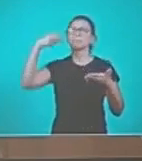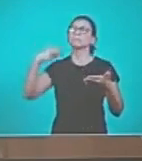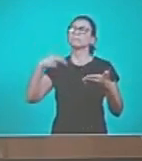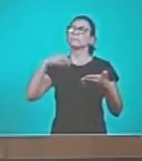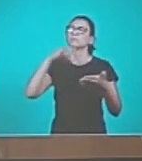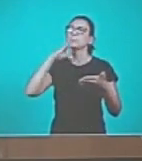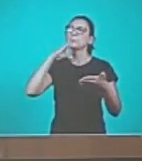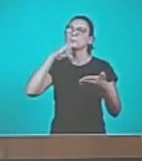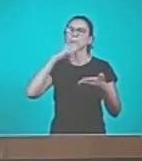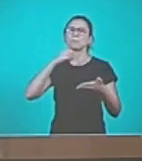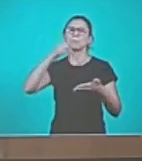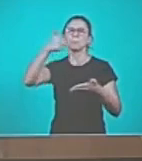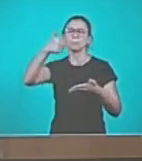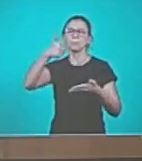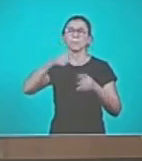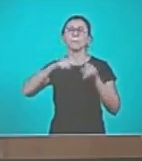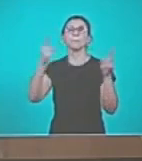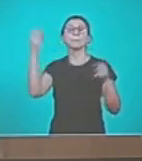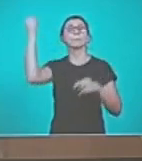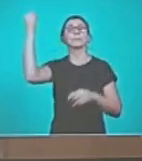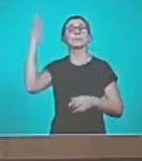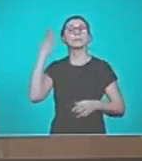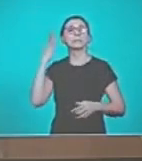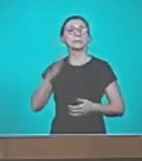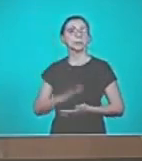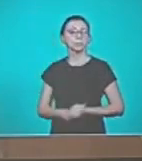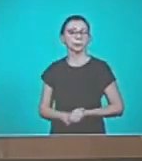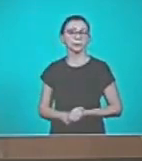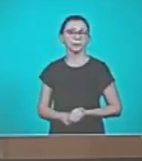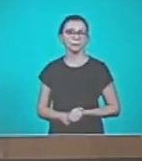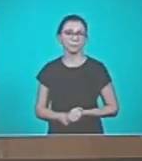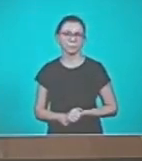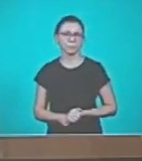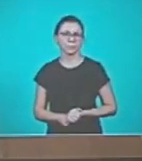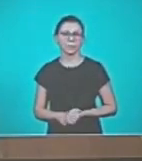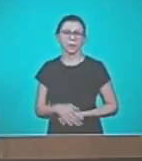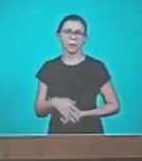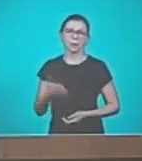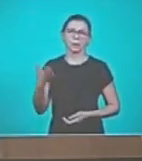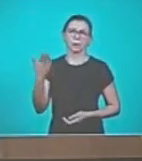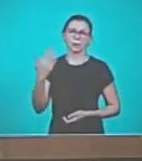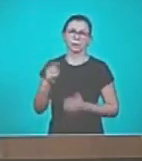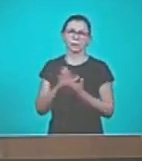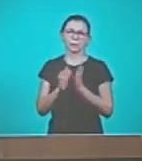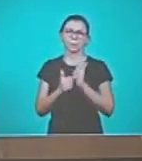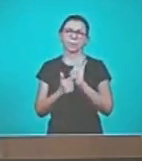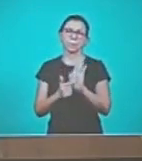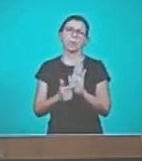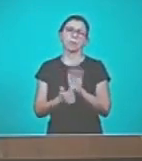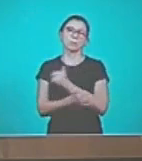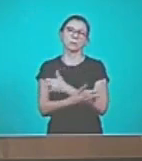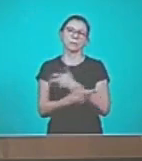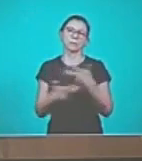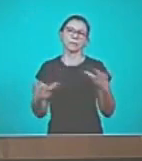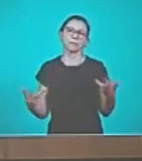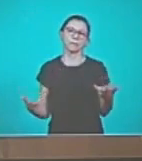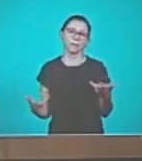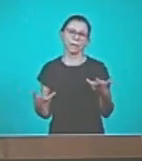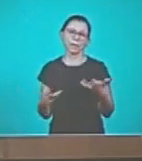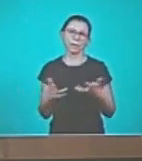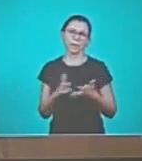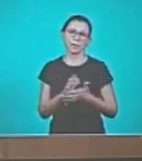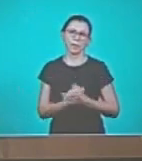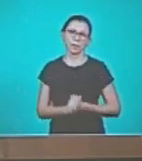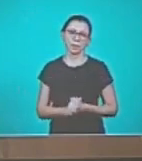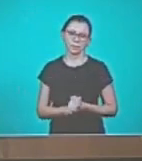are at the door. Many die at the door. And he was a priest that died. Eli, he